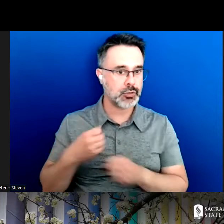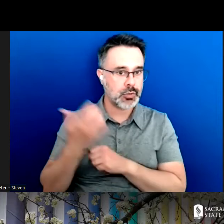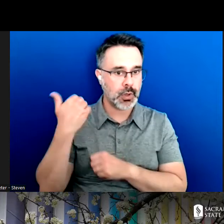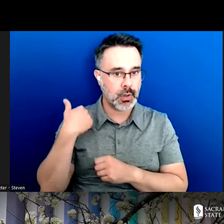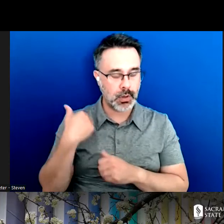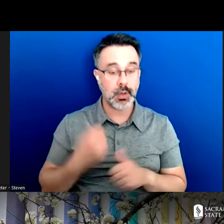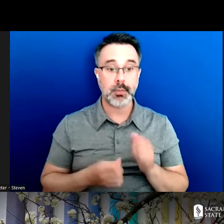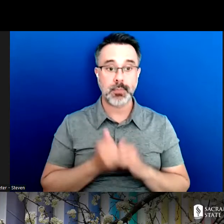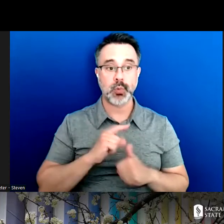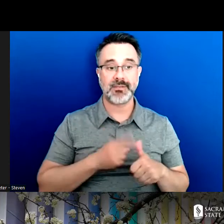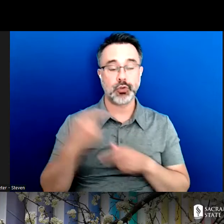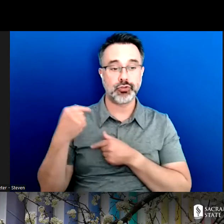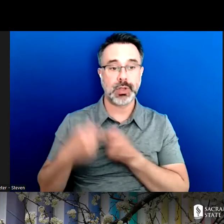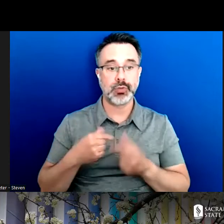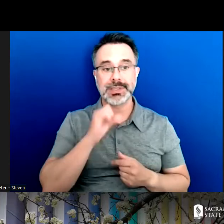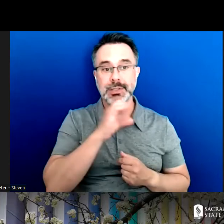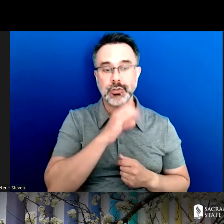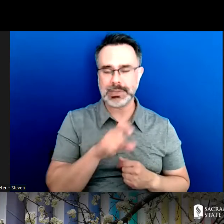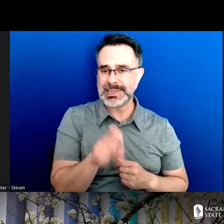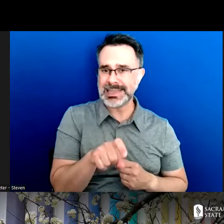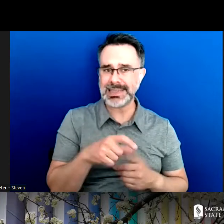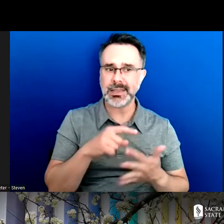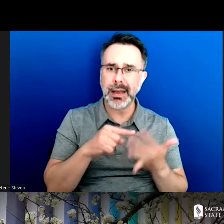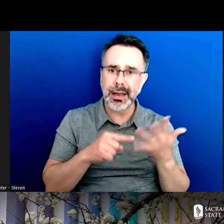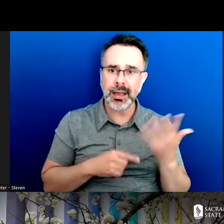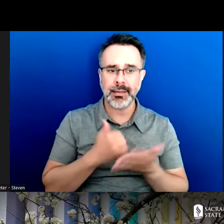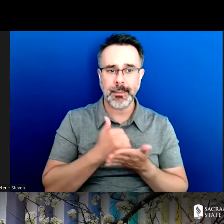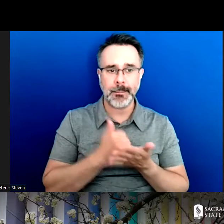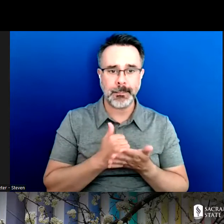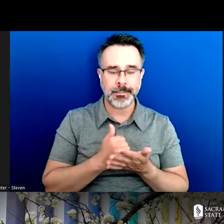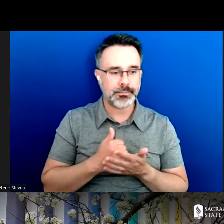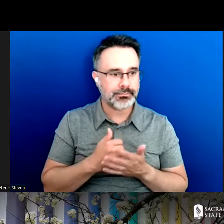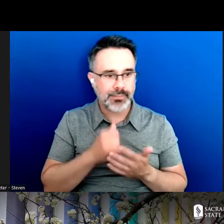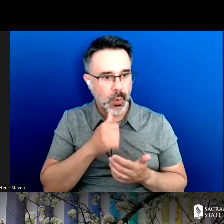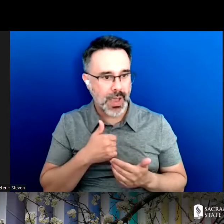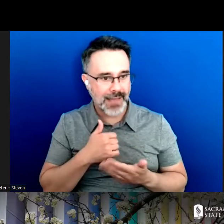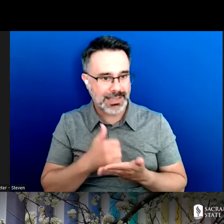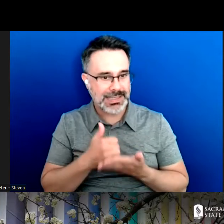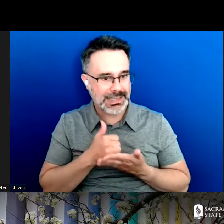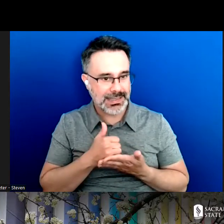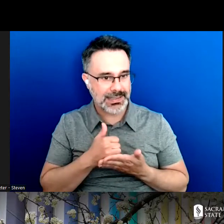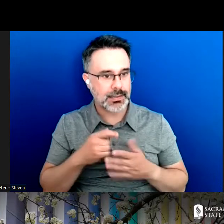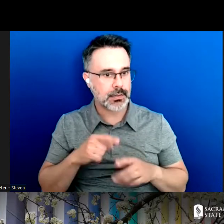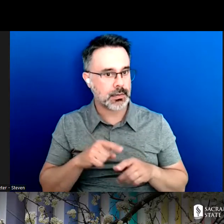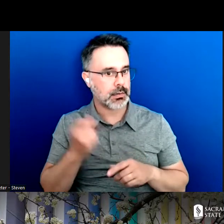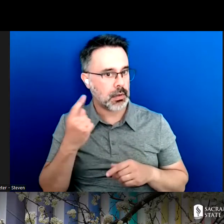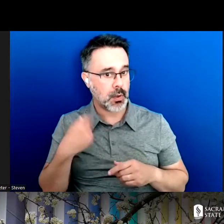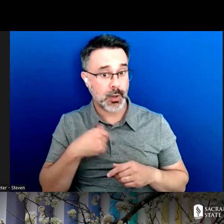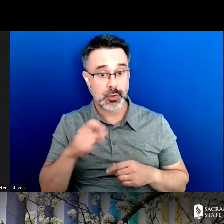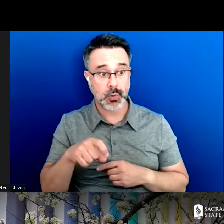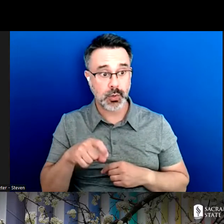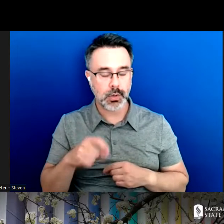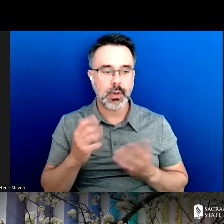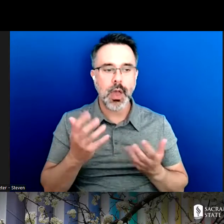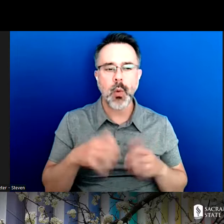generation seniors need lots of help. We don't really have assistance as we are supposed to. I just want to take the